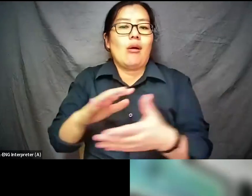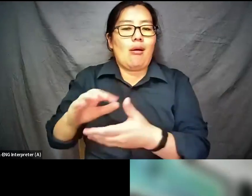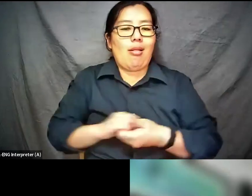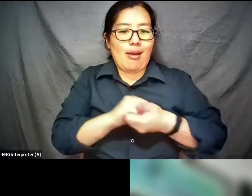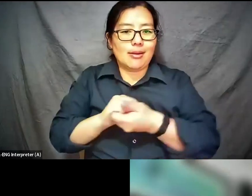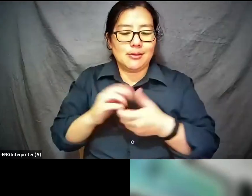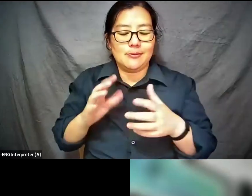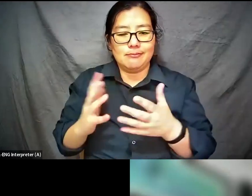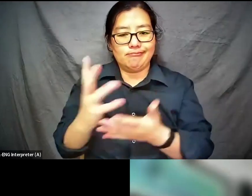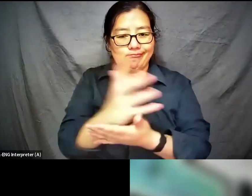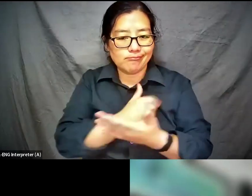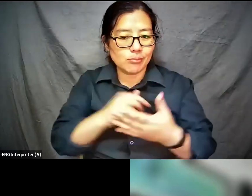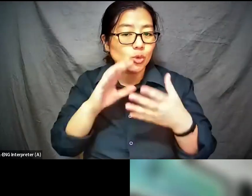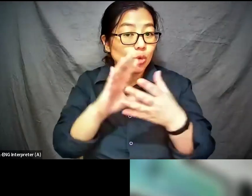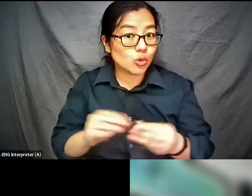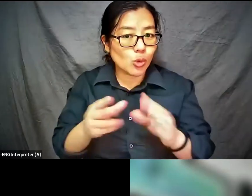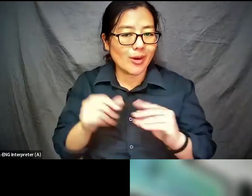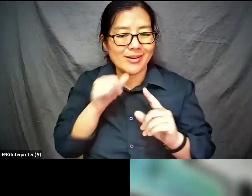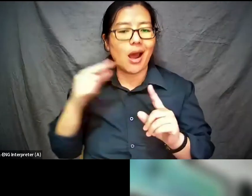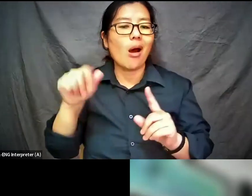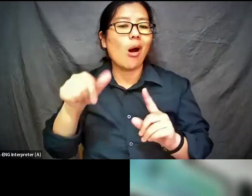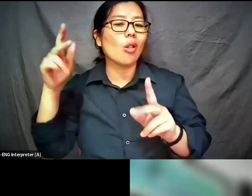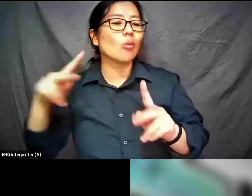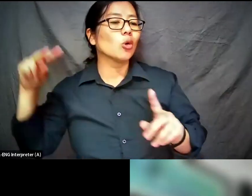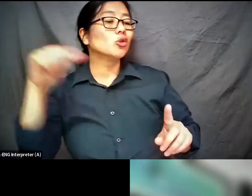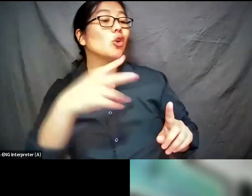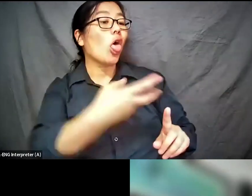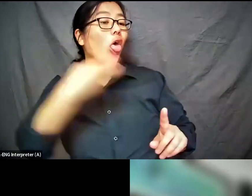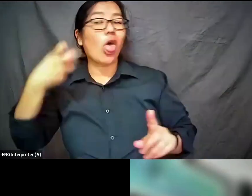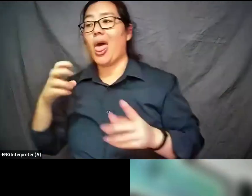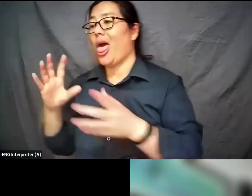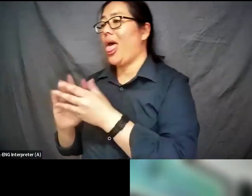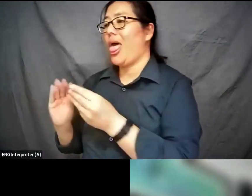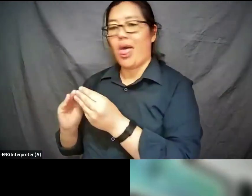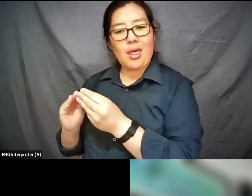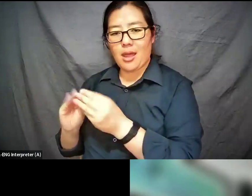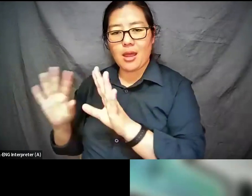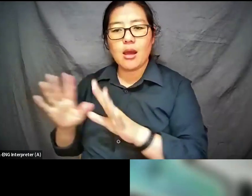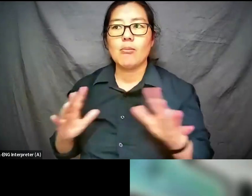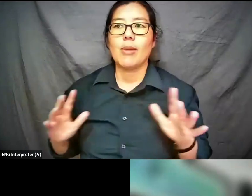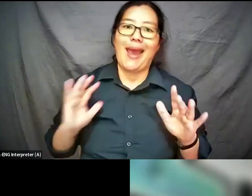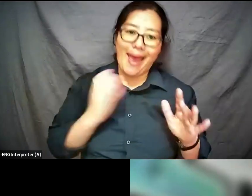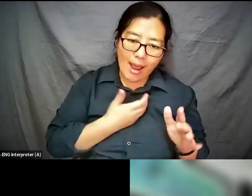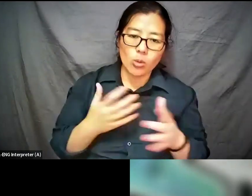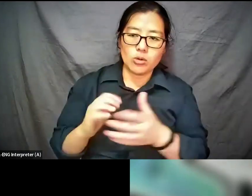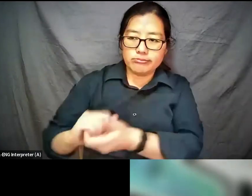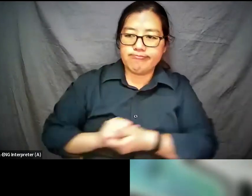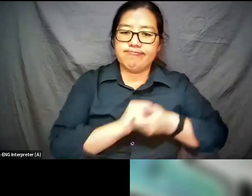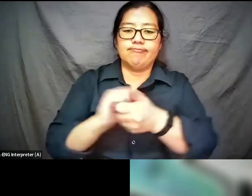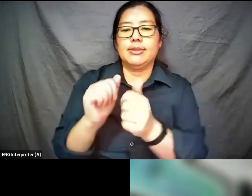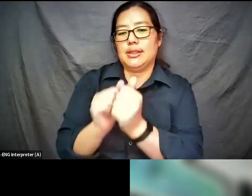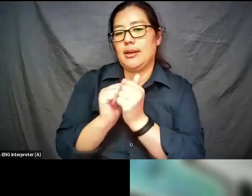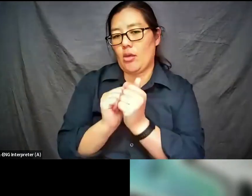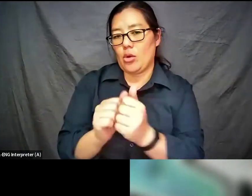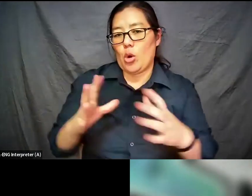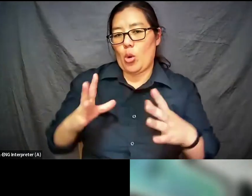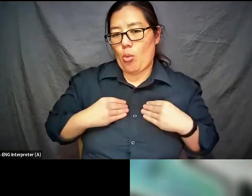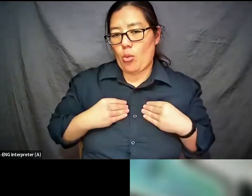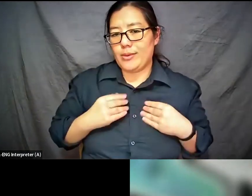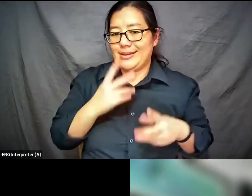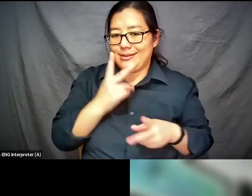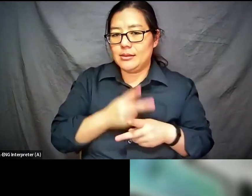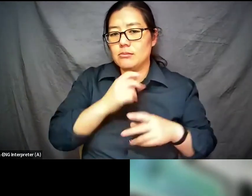is something that I co-founded with one of the many loves of my life, Kim Oliver, shout out Kim. And my approach